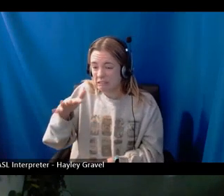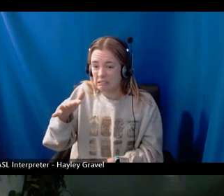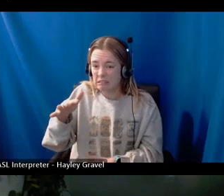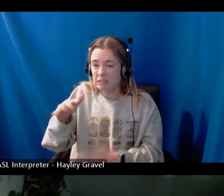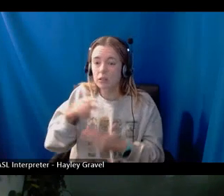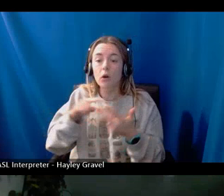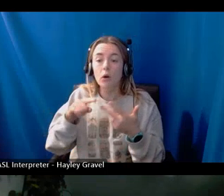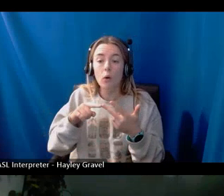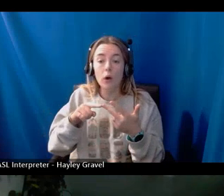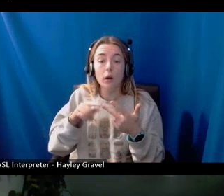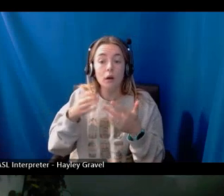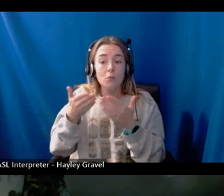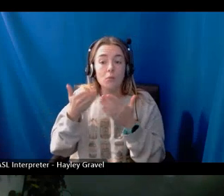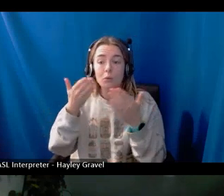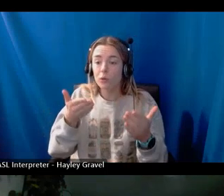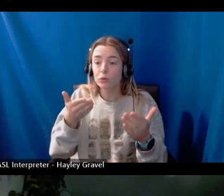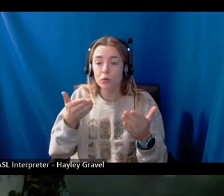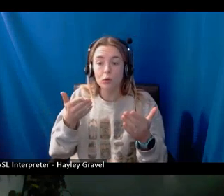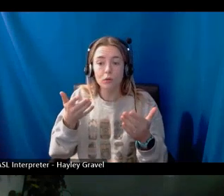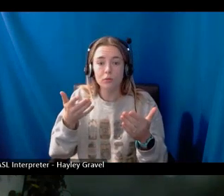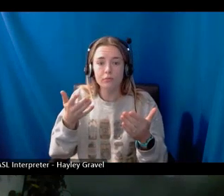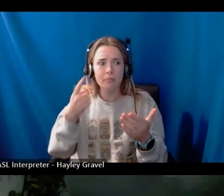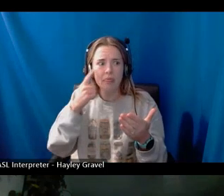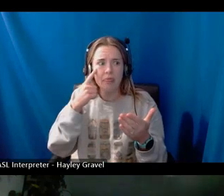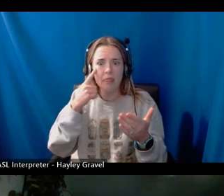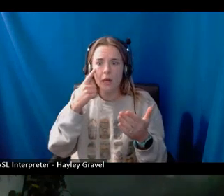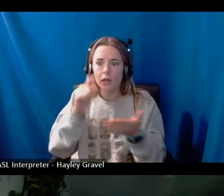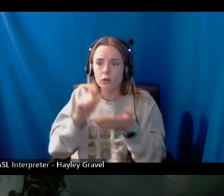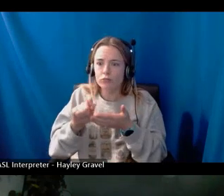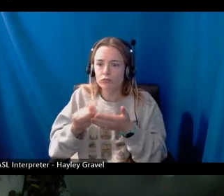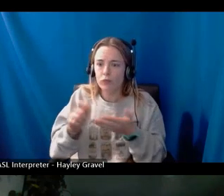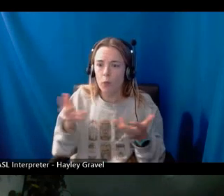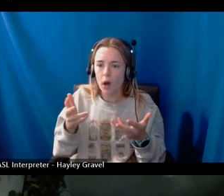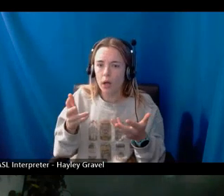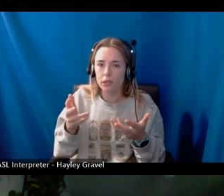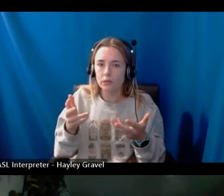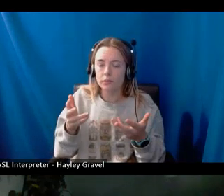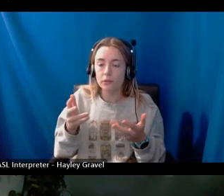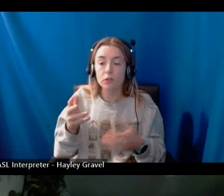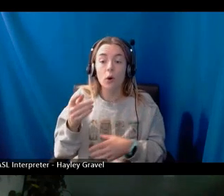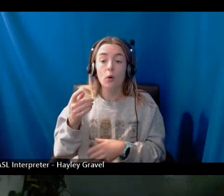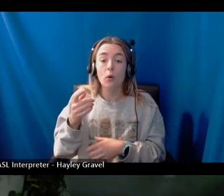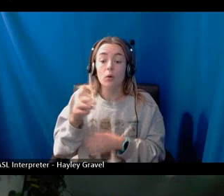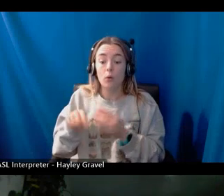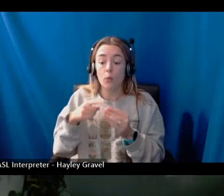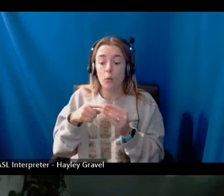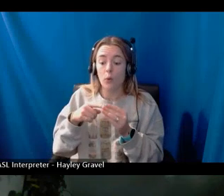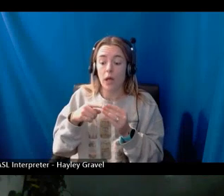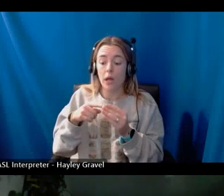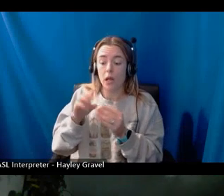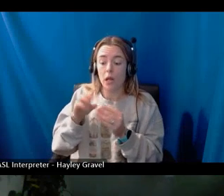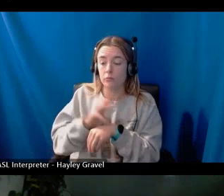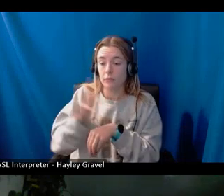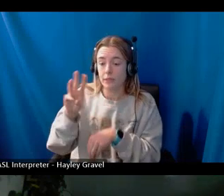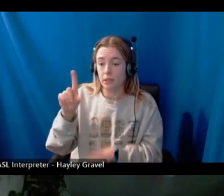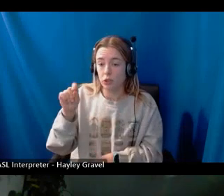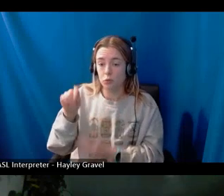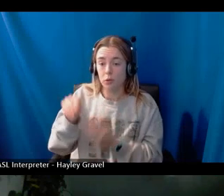proposal together? So we're just going to have sort of a share out, sort of a brainstorm together to say,